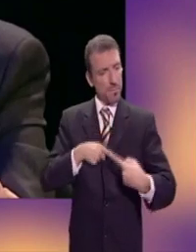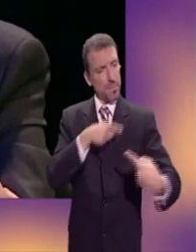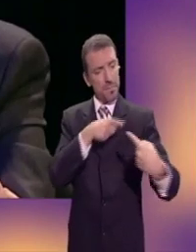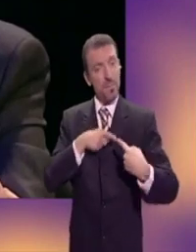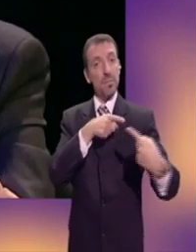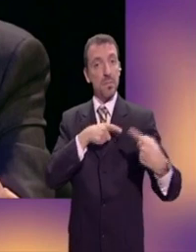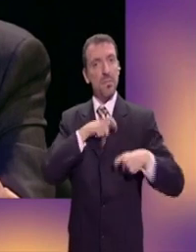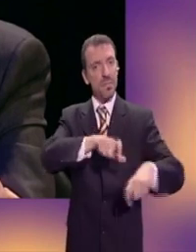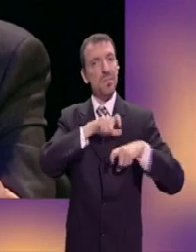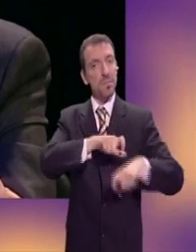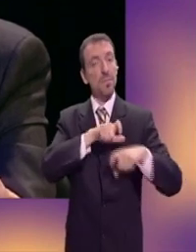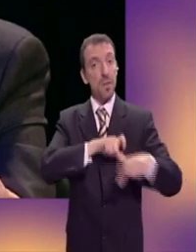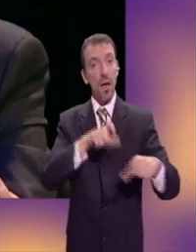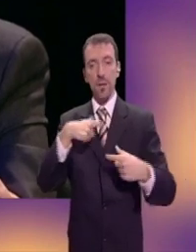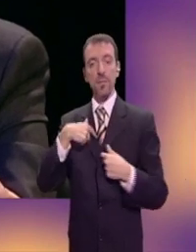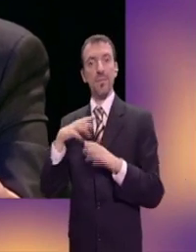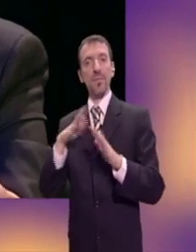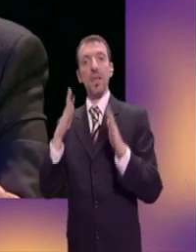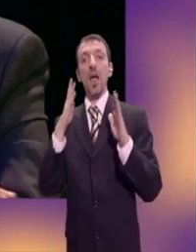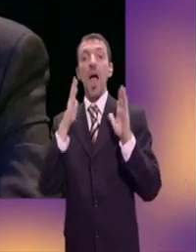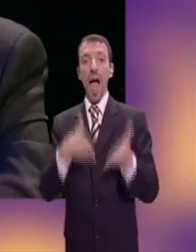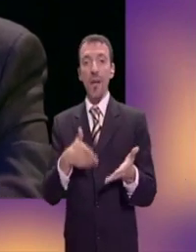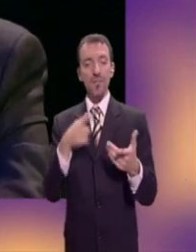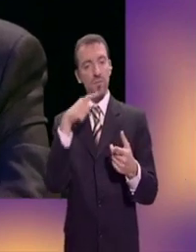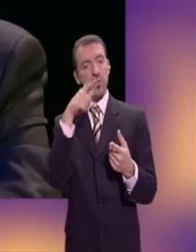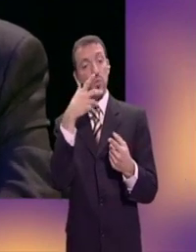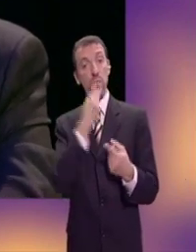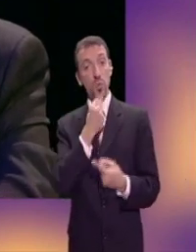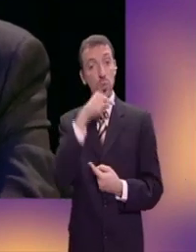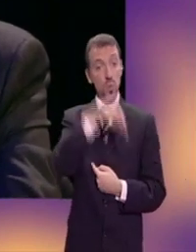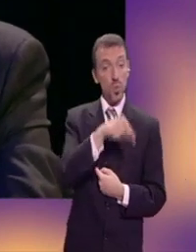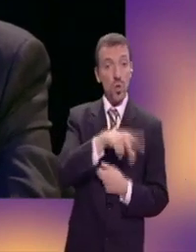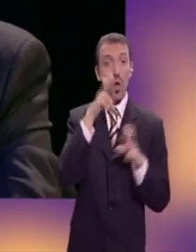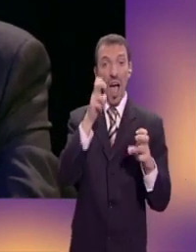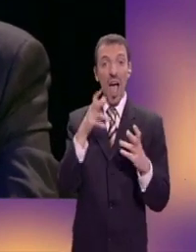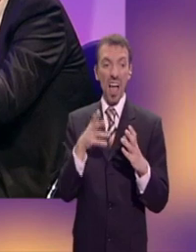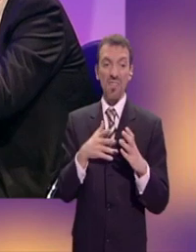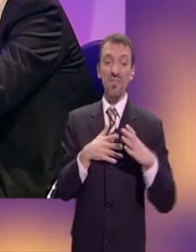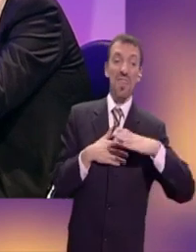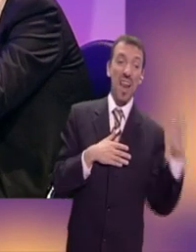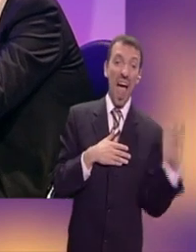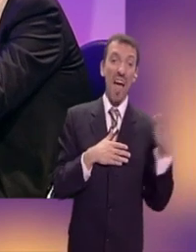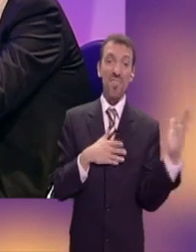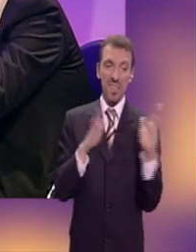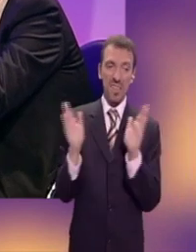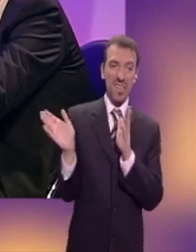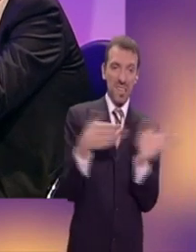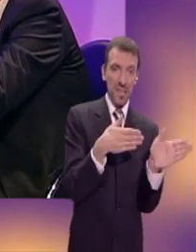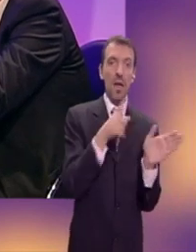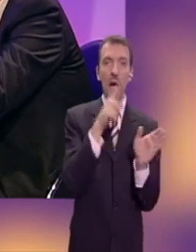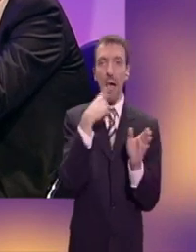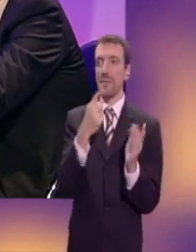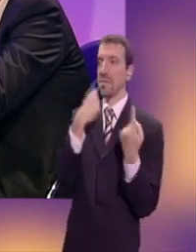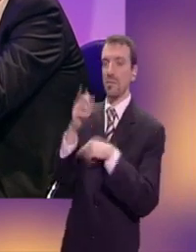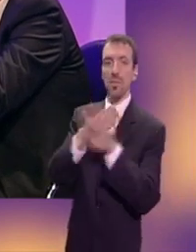been enough without it. I think you had to have that other lever. They had to be able to point to the left and say, look, you can't win. I remember when